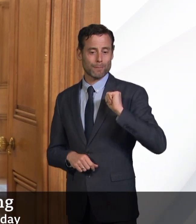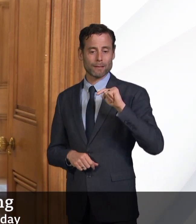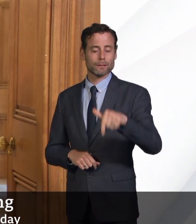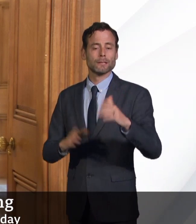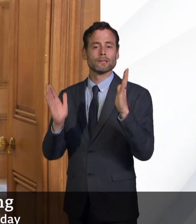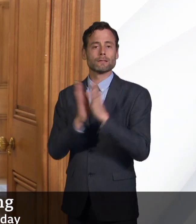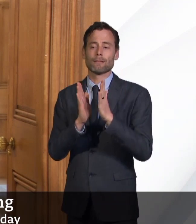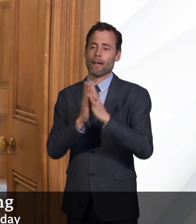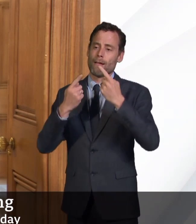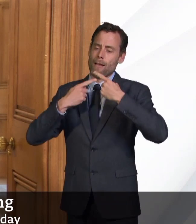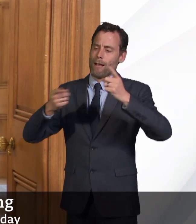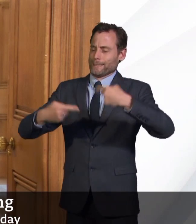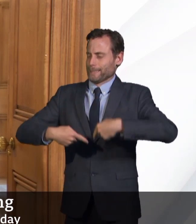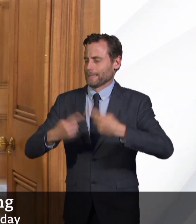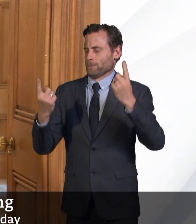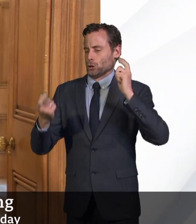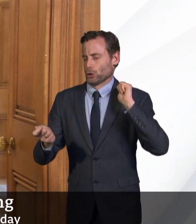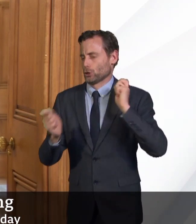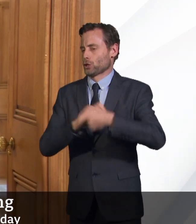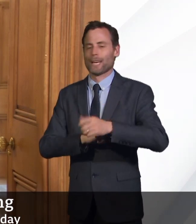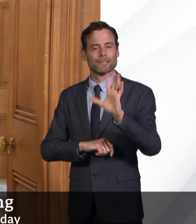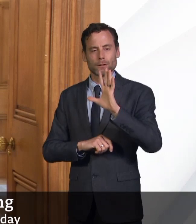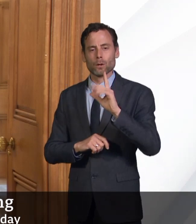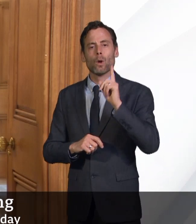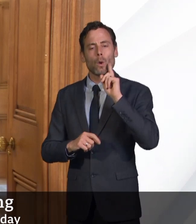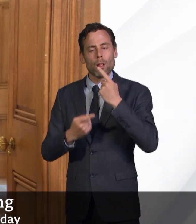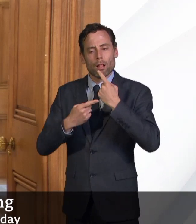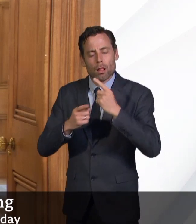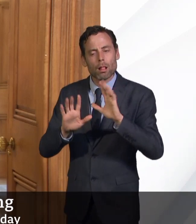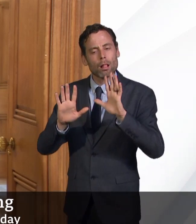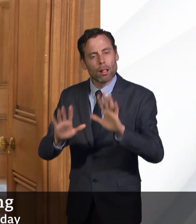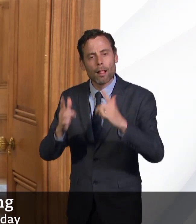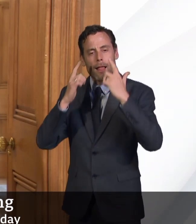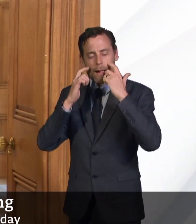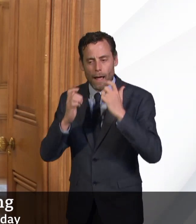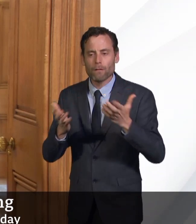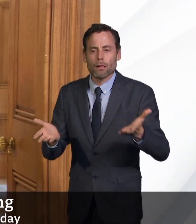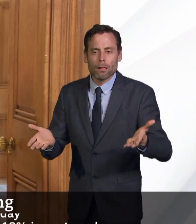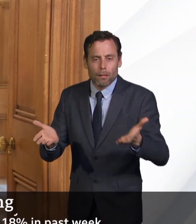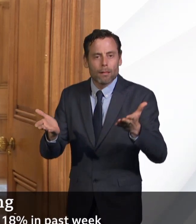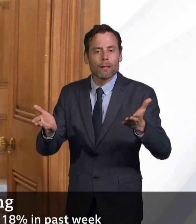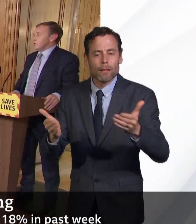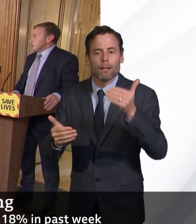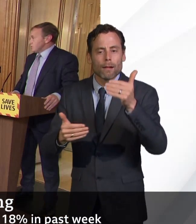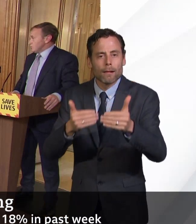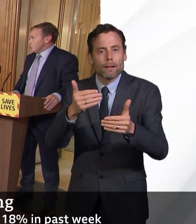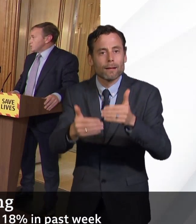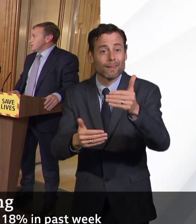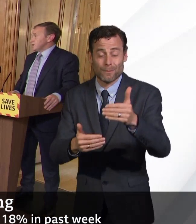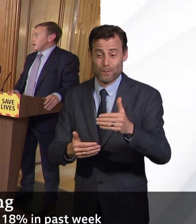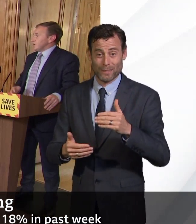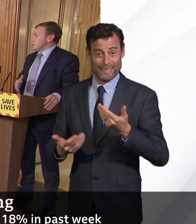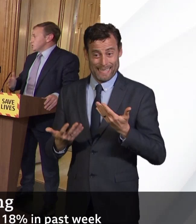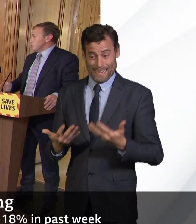very cautious as we loosen the restrictions we have. As the data that we're outlining on a daily basis shows, we are not out of the